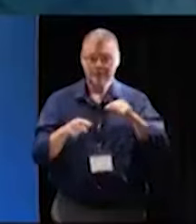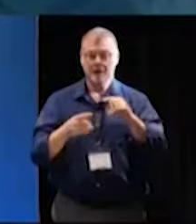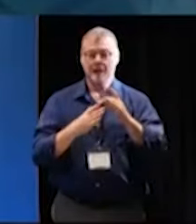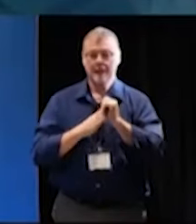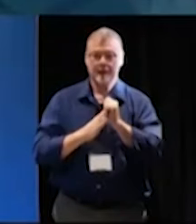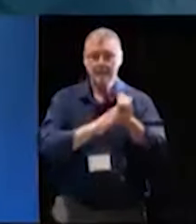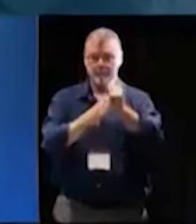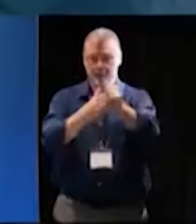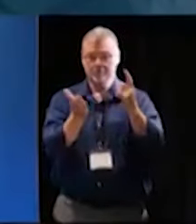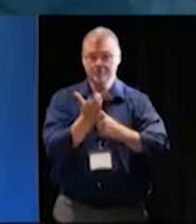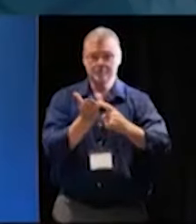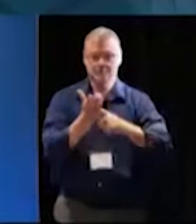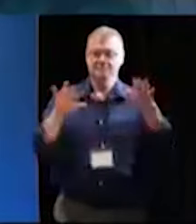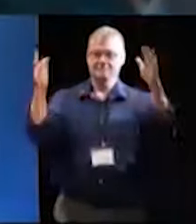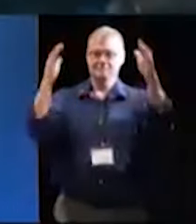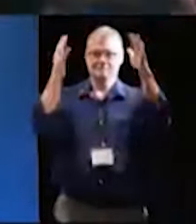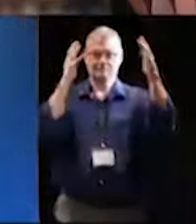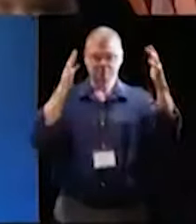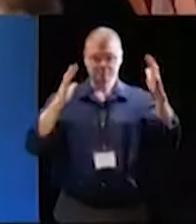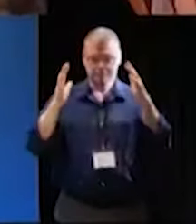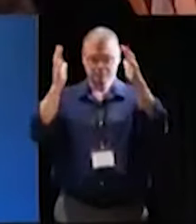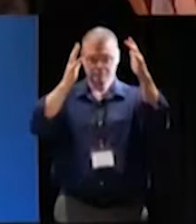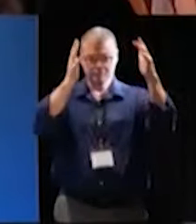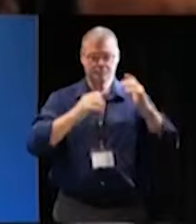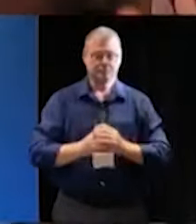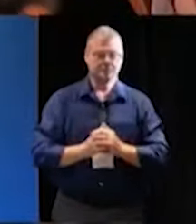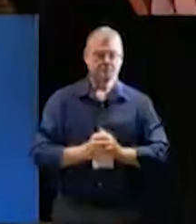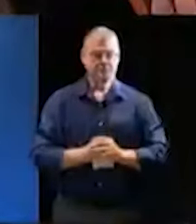these conversations. Let's give a round of applause to Richard Kaufman.